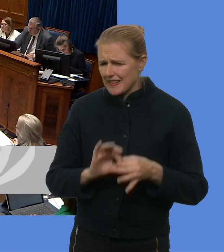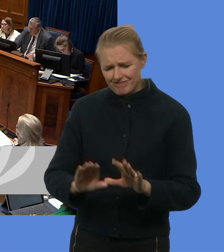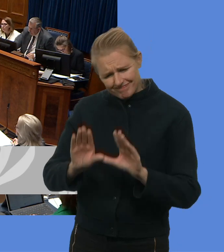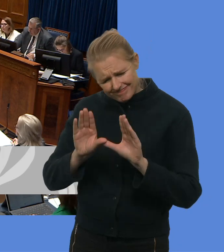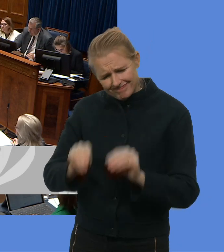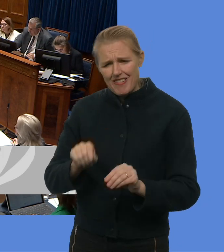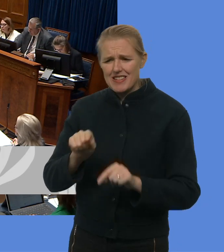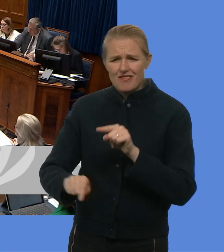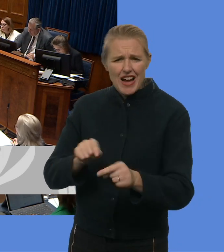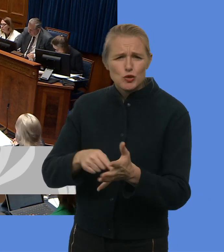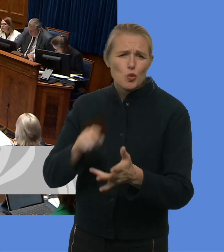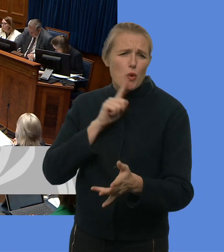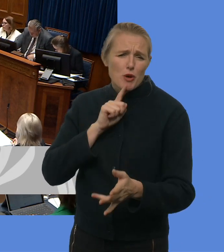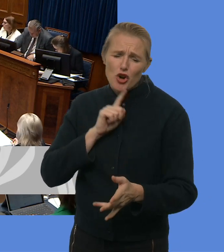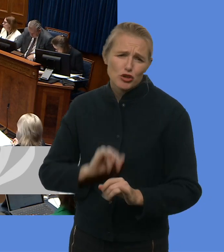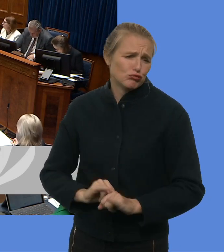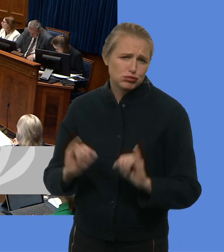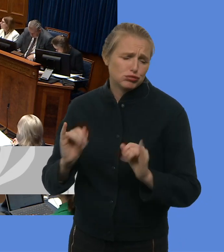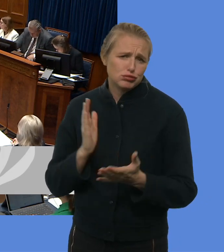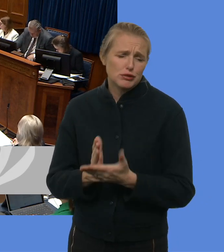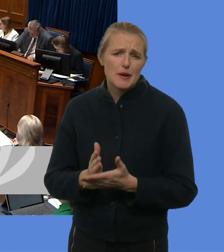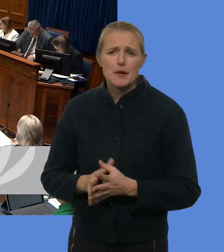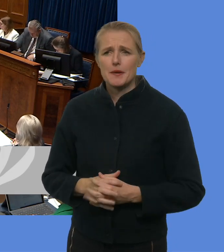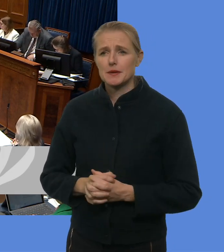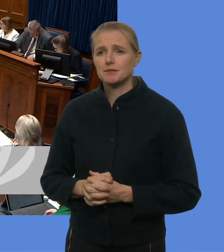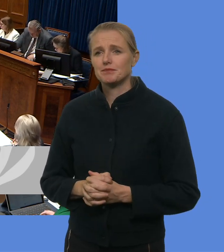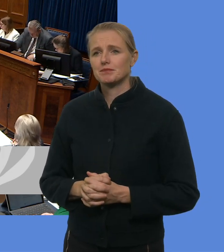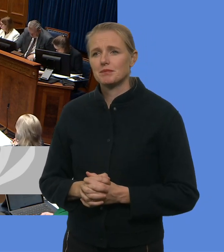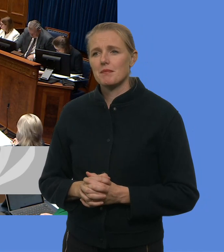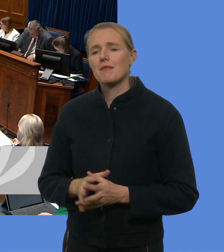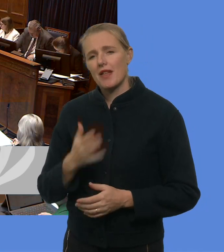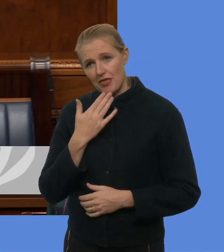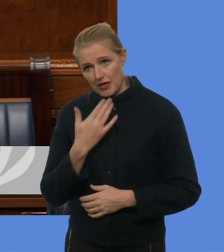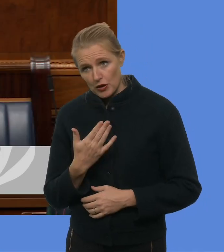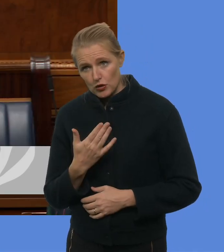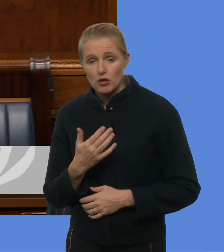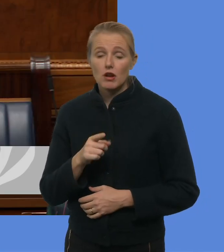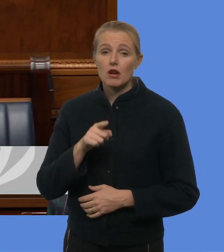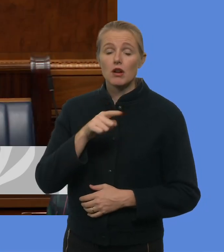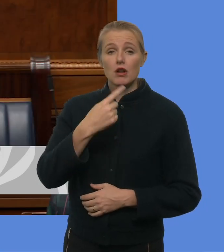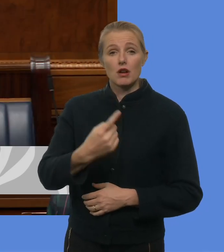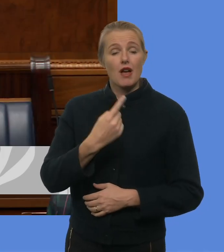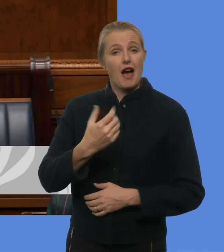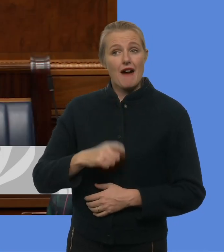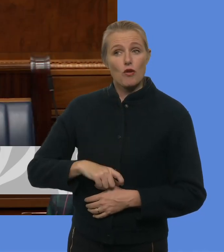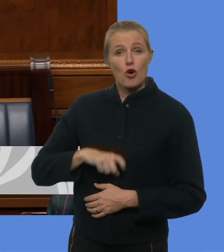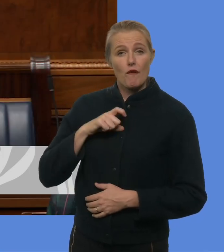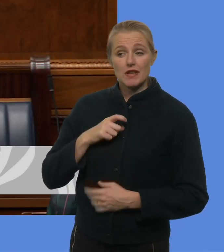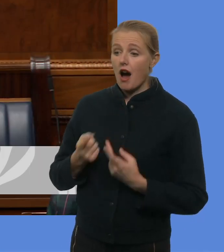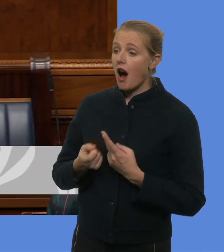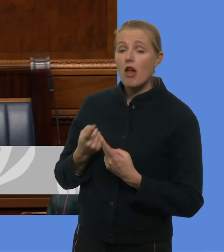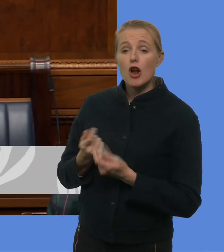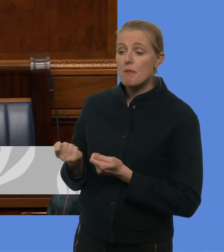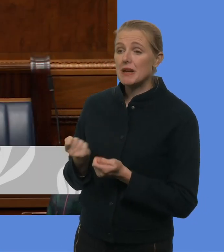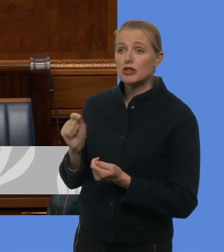scourge of violence against women and girls. Mrs. Bill. And just to ask the Minister, do you have confidence in the other executive ministers in